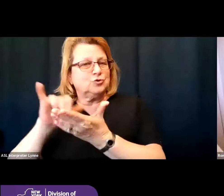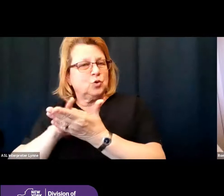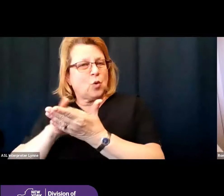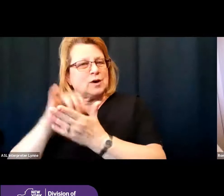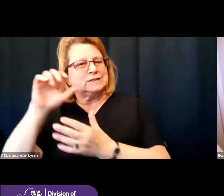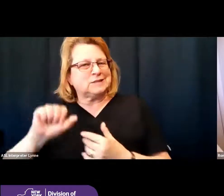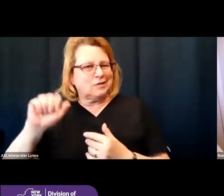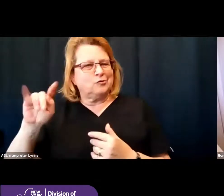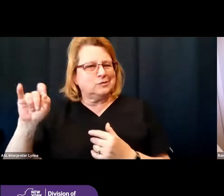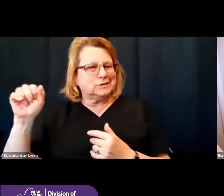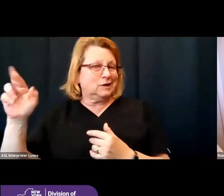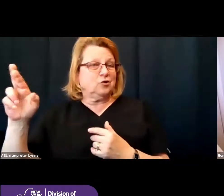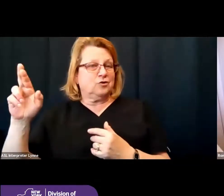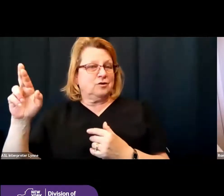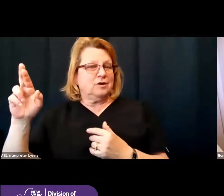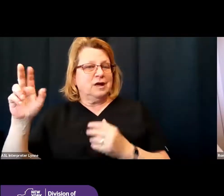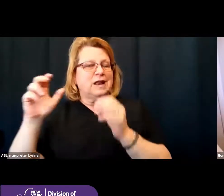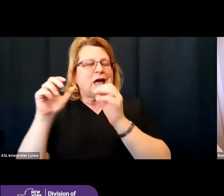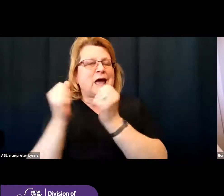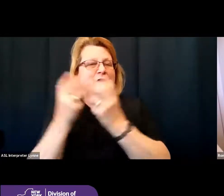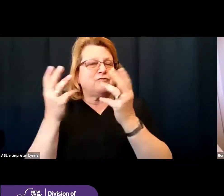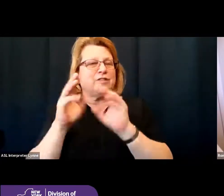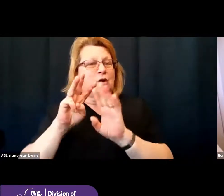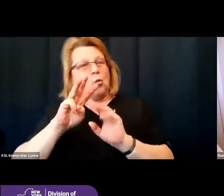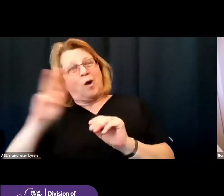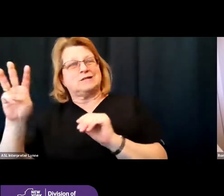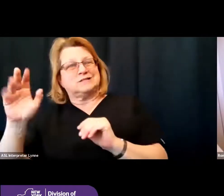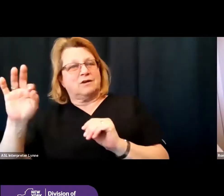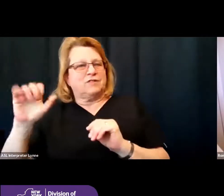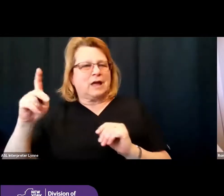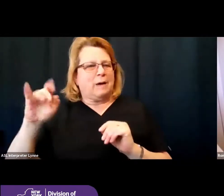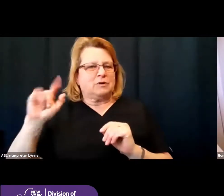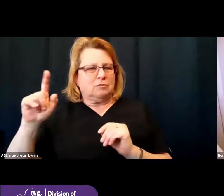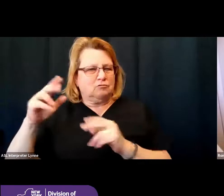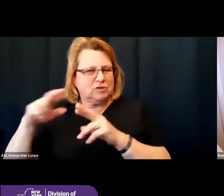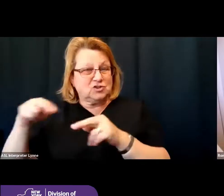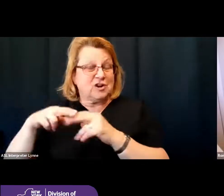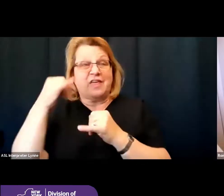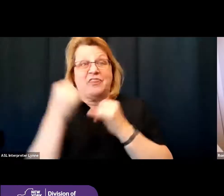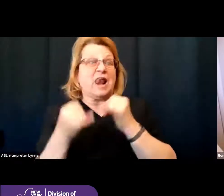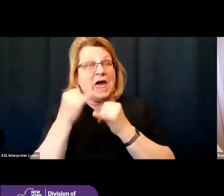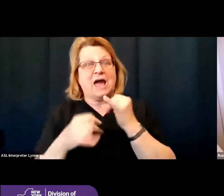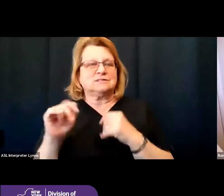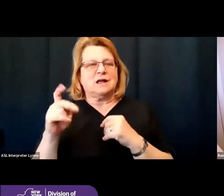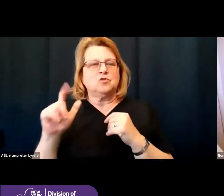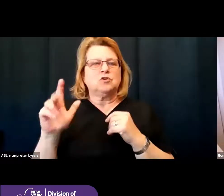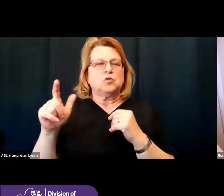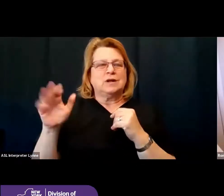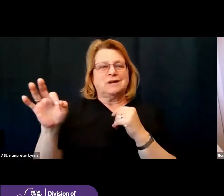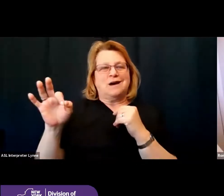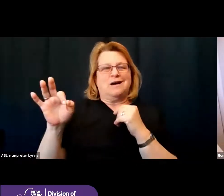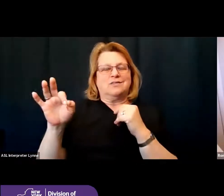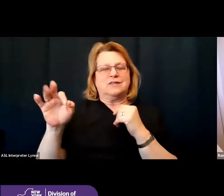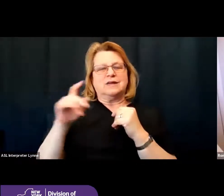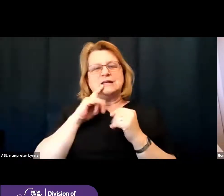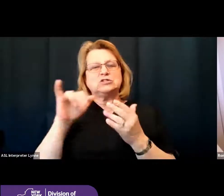Tier, and everything west of the Capital Region. And then the last event on April 29th will be the New York